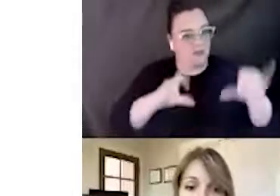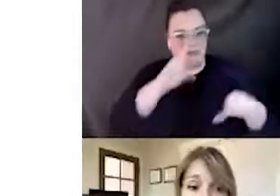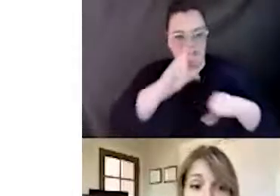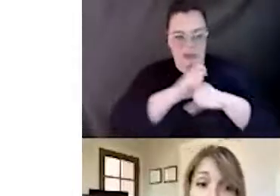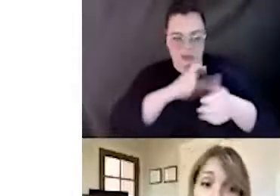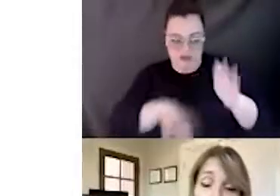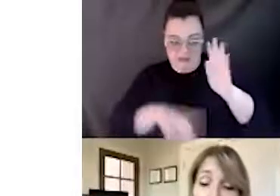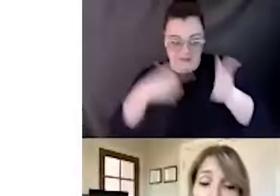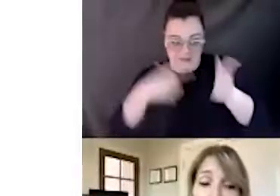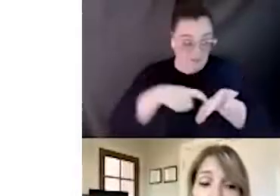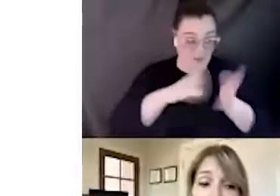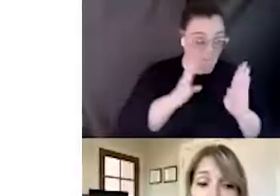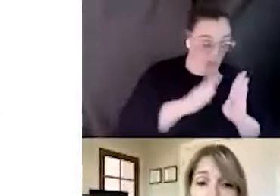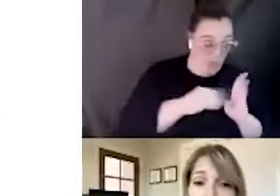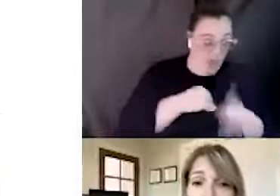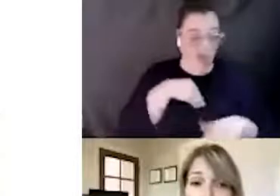events.